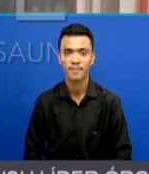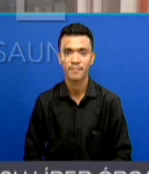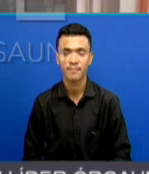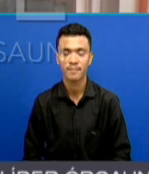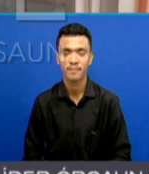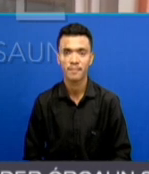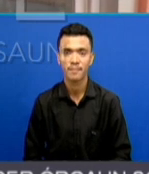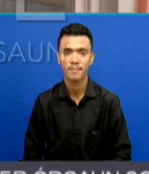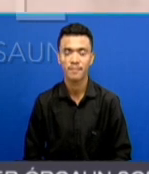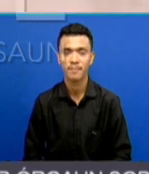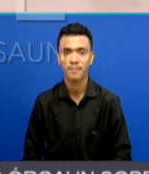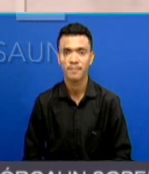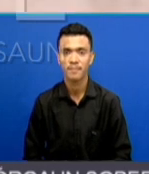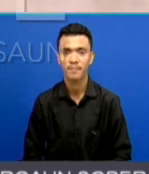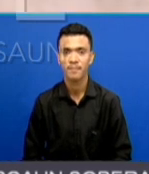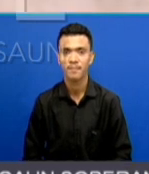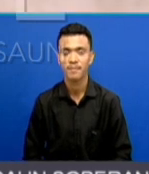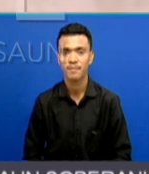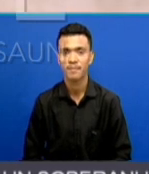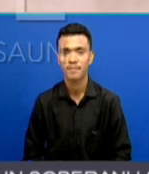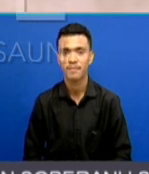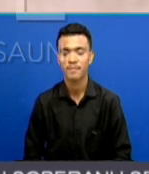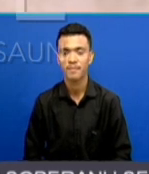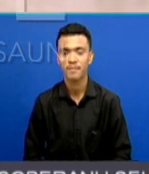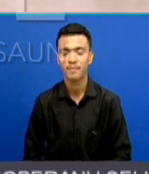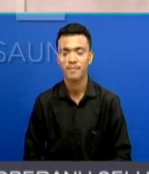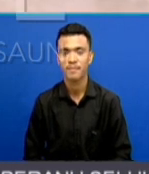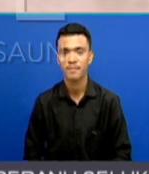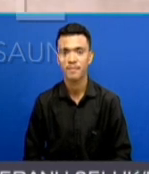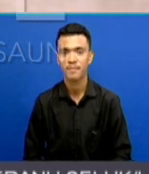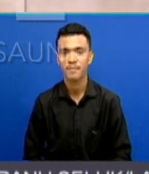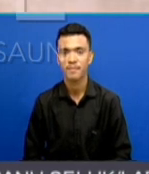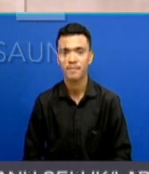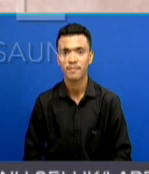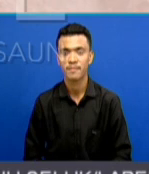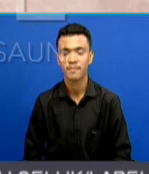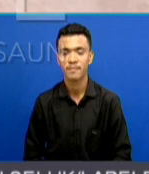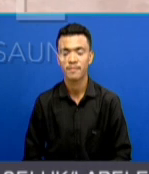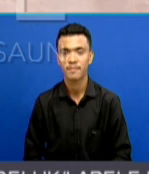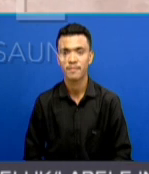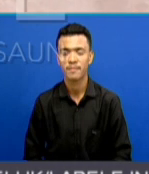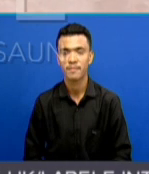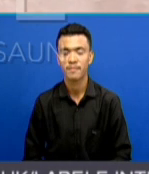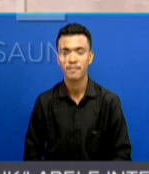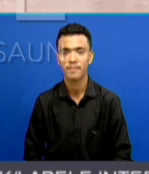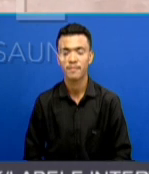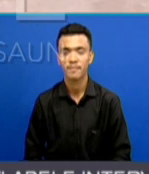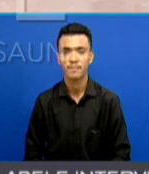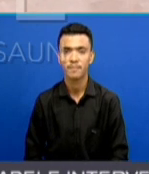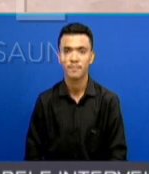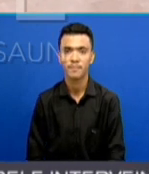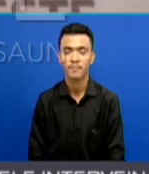municipal communities in rural communities, and we would like to continue our efforts to build more. And in this